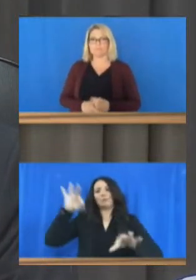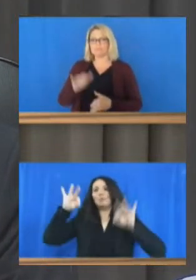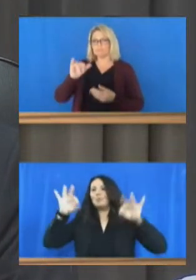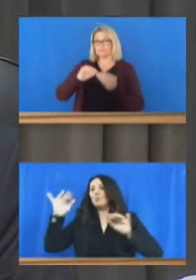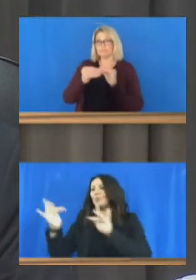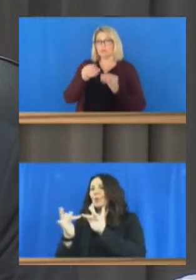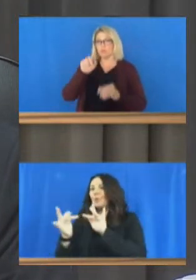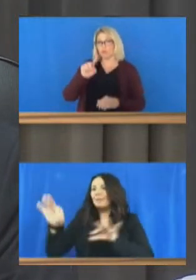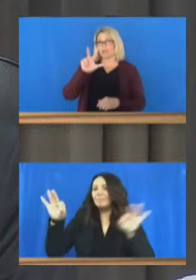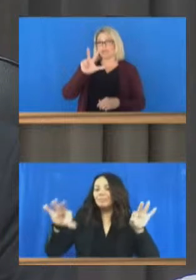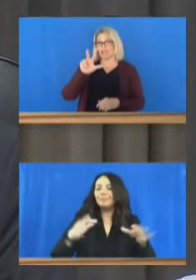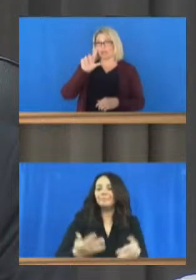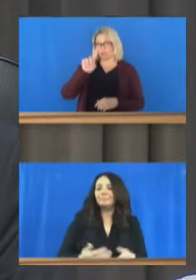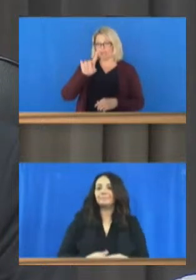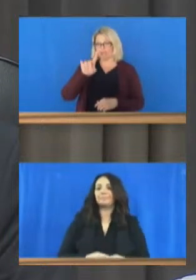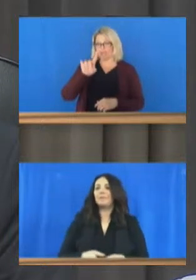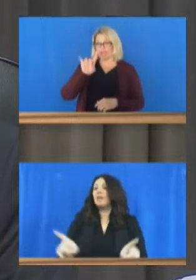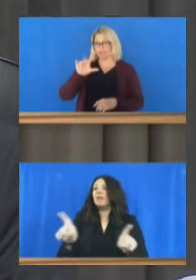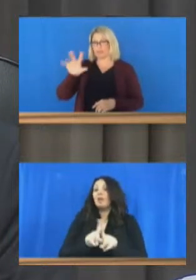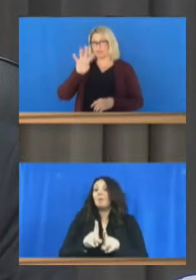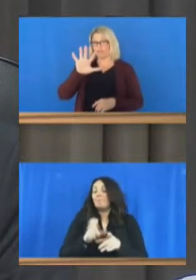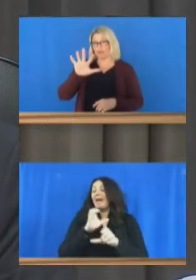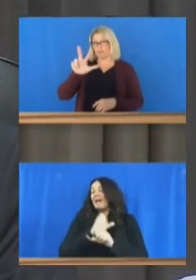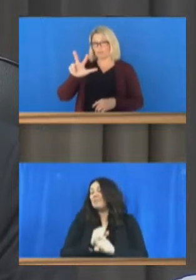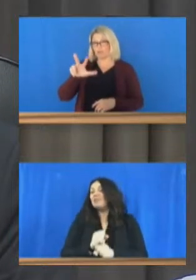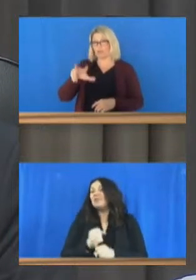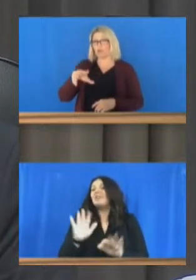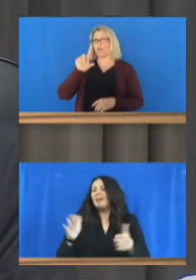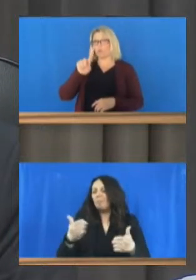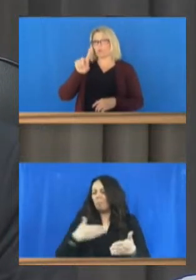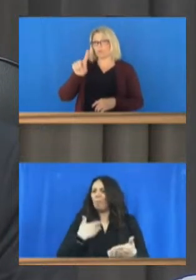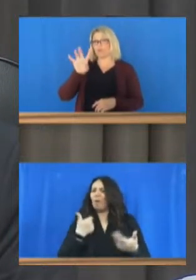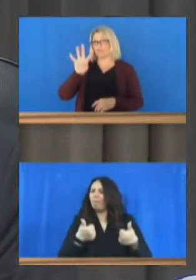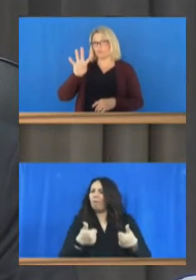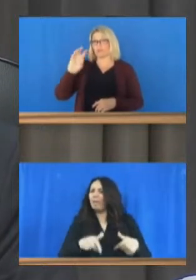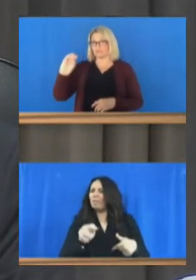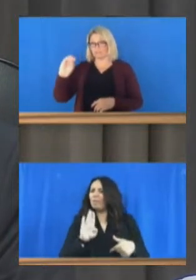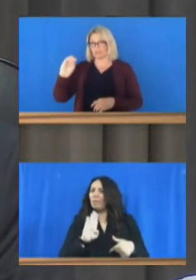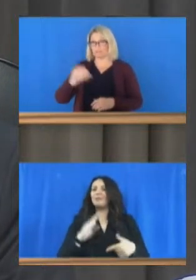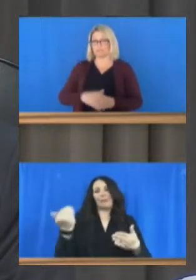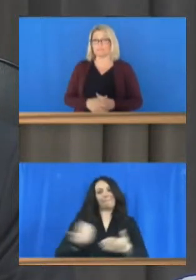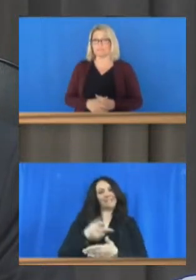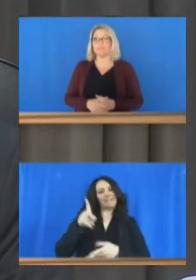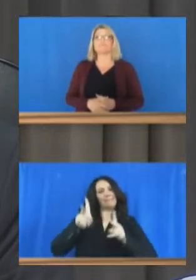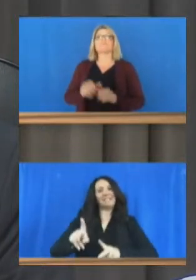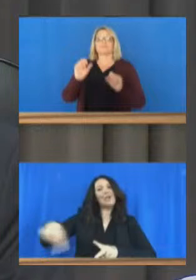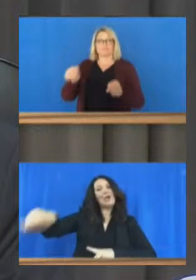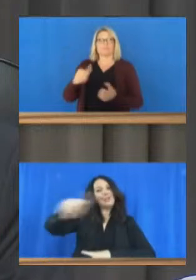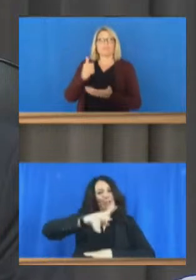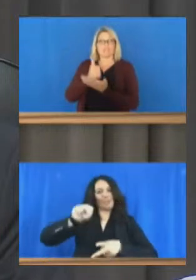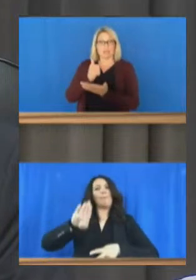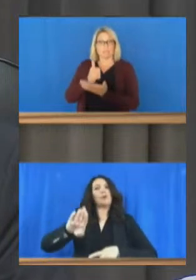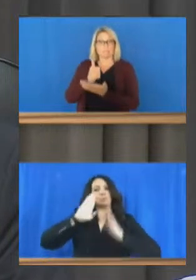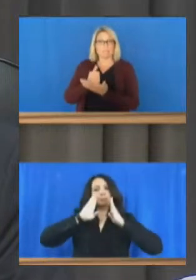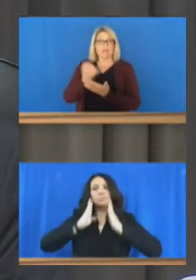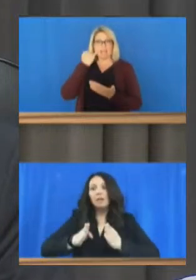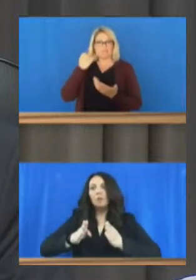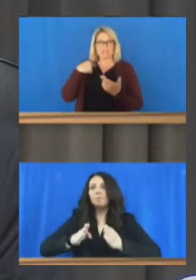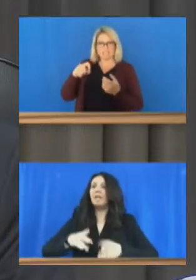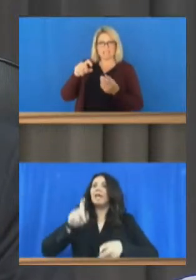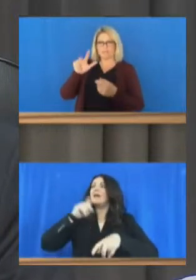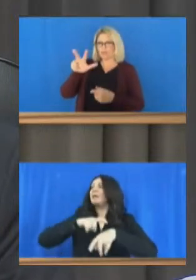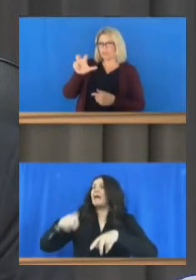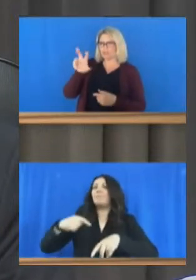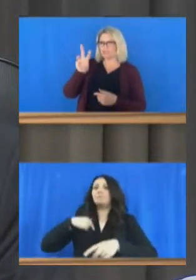system and to respond to rapidly evolving situations. With the outstanding collaboration between teachers, school staff, districts, public health,